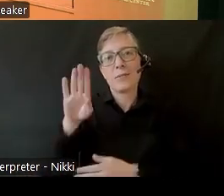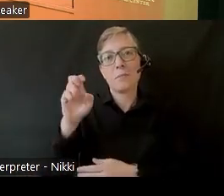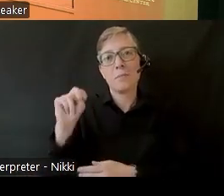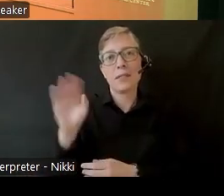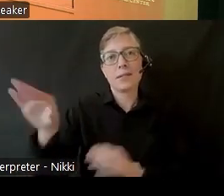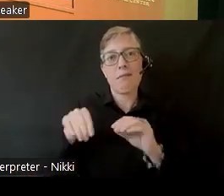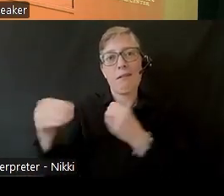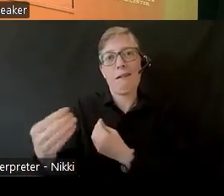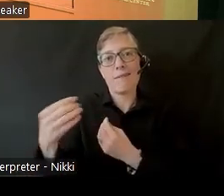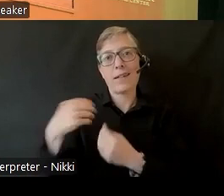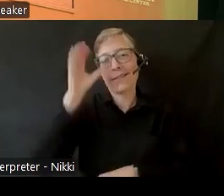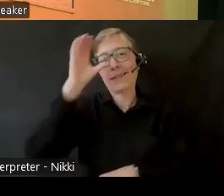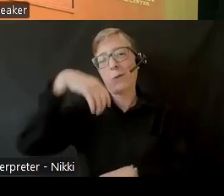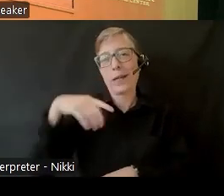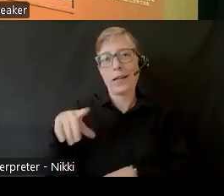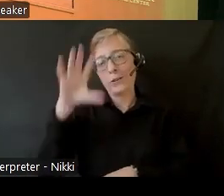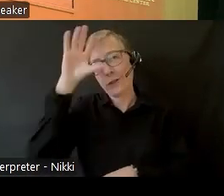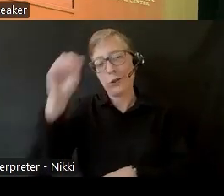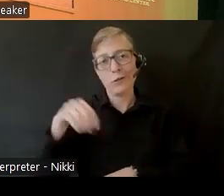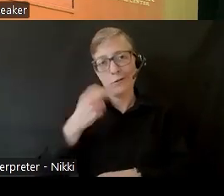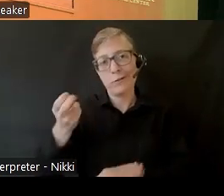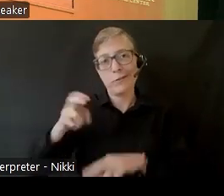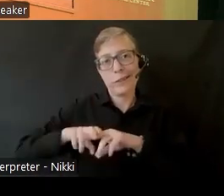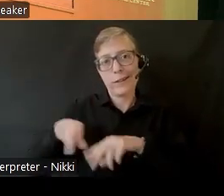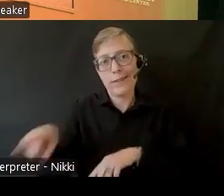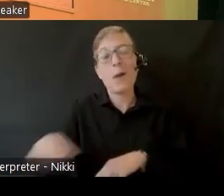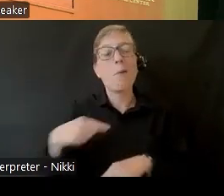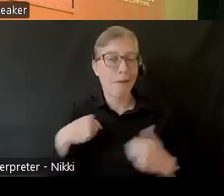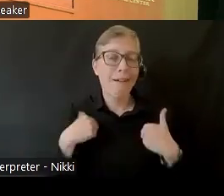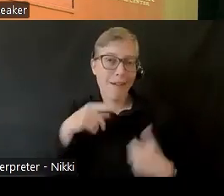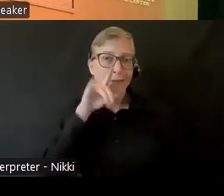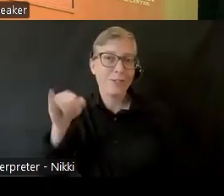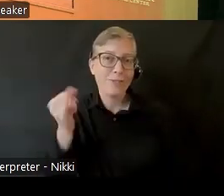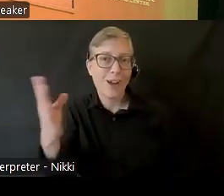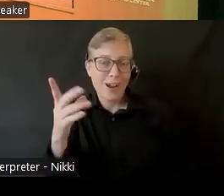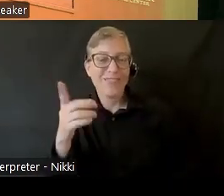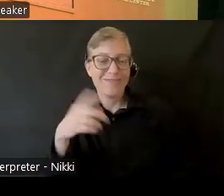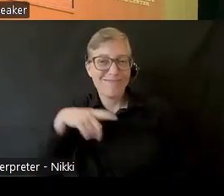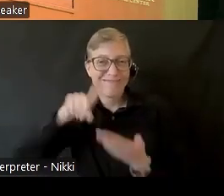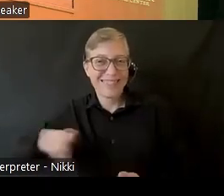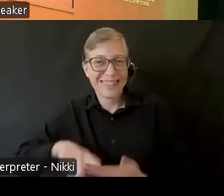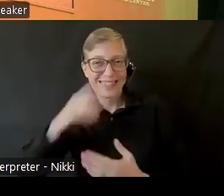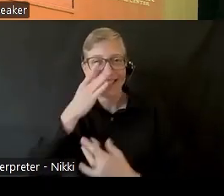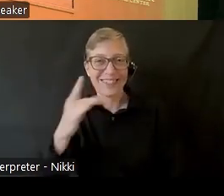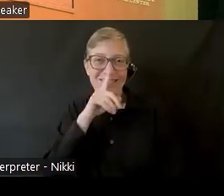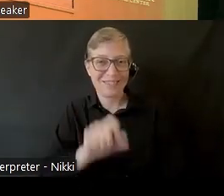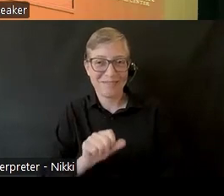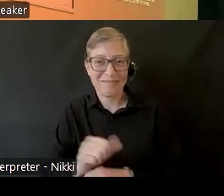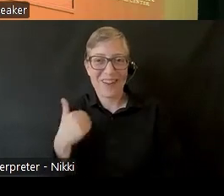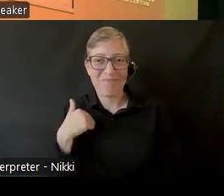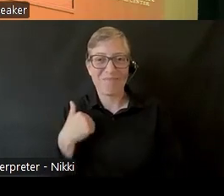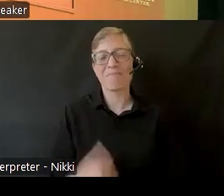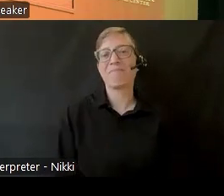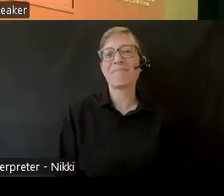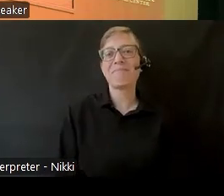have a job, I have a research interest that I'm trying to fulfill. So I'm just a chance to tell you